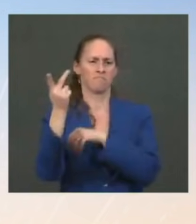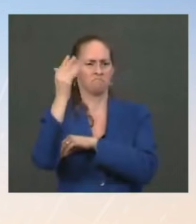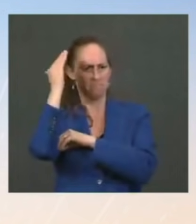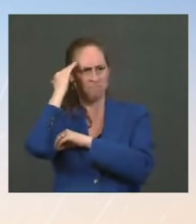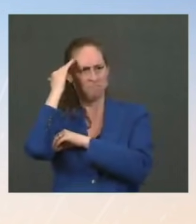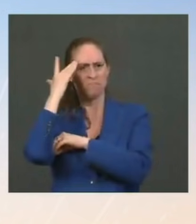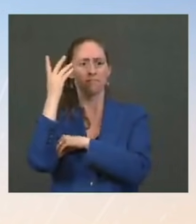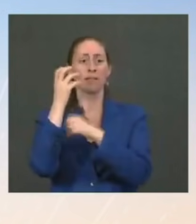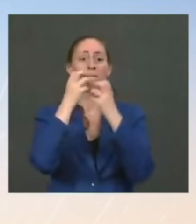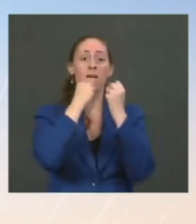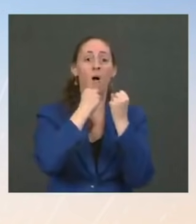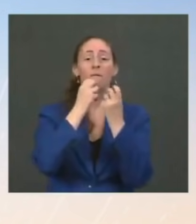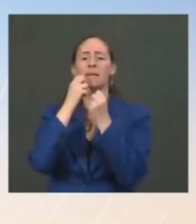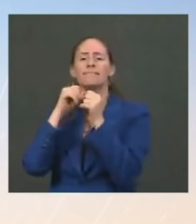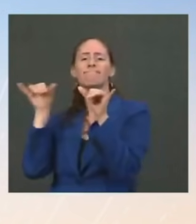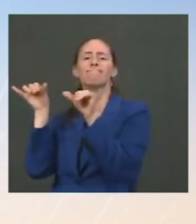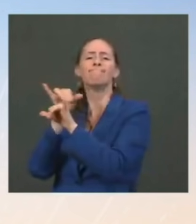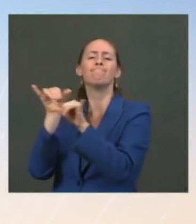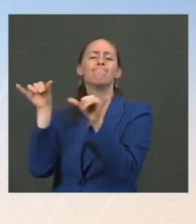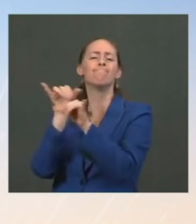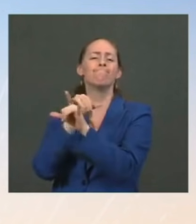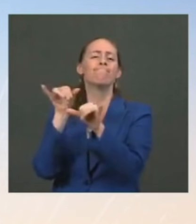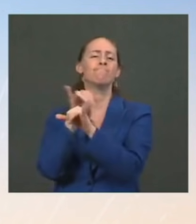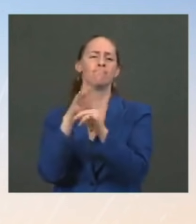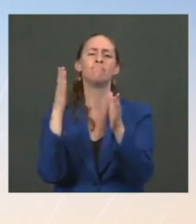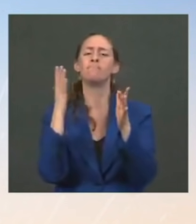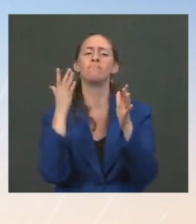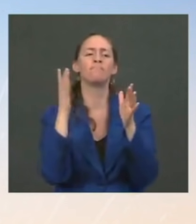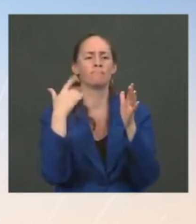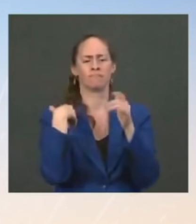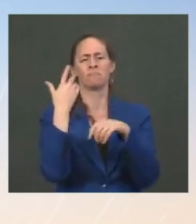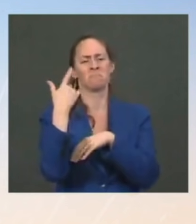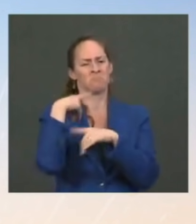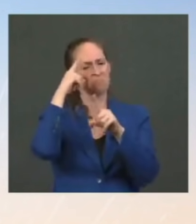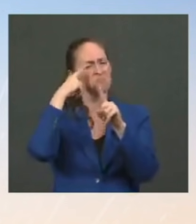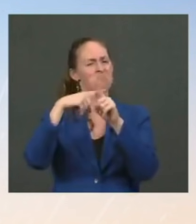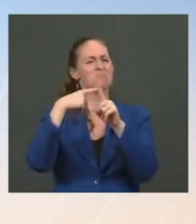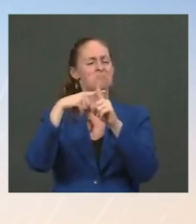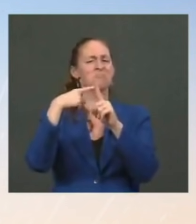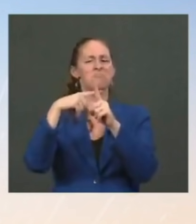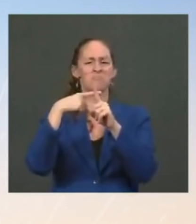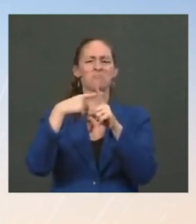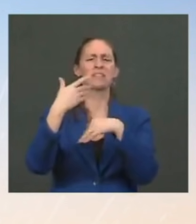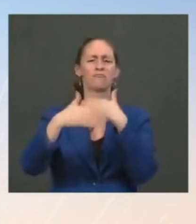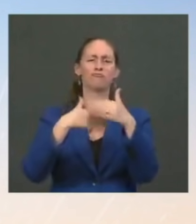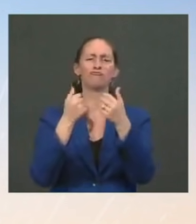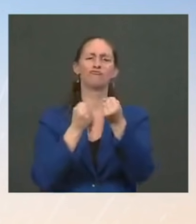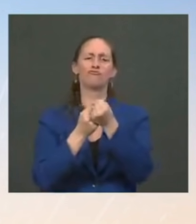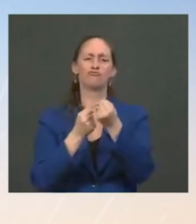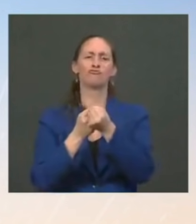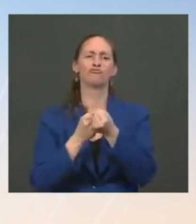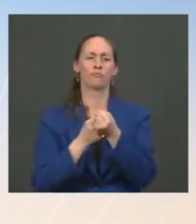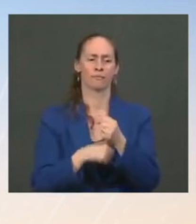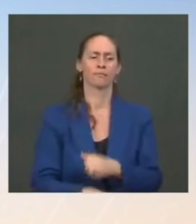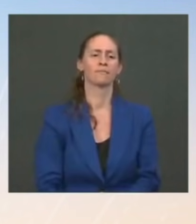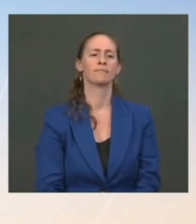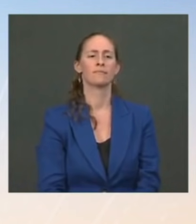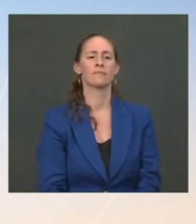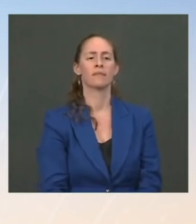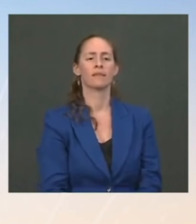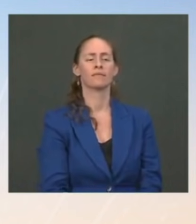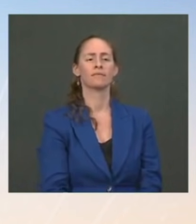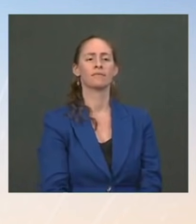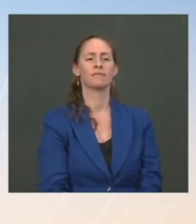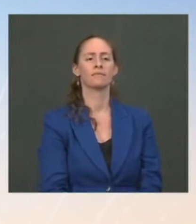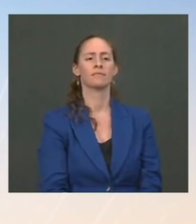values. And so, again, we've been working in good faith with him. He's been working in good faith with us. And he actually spoke to that, I